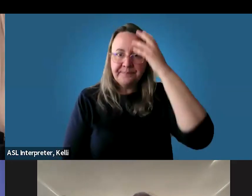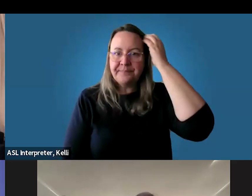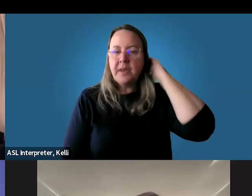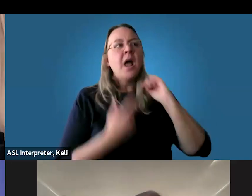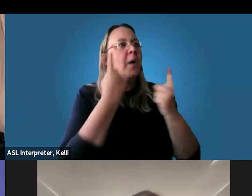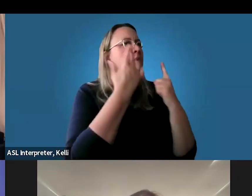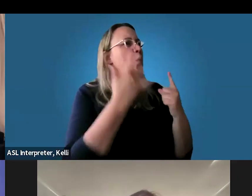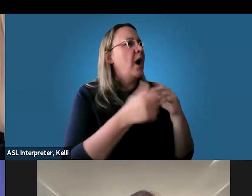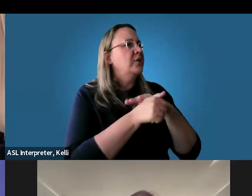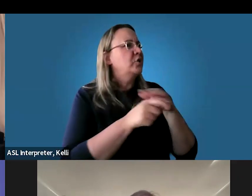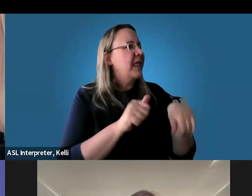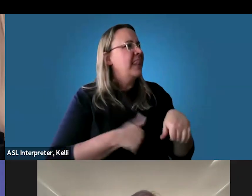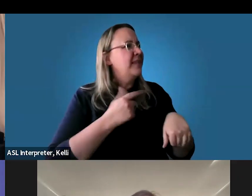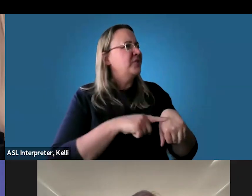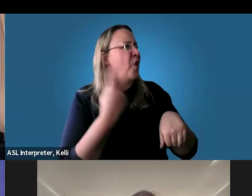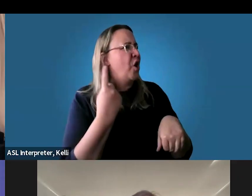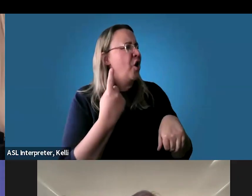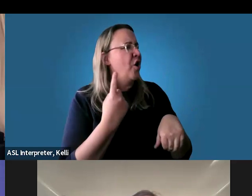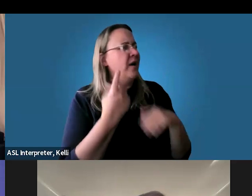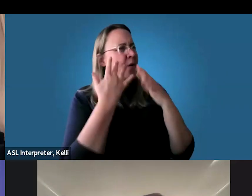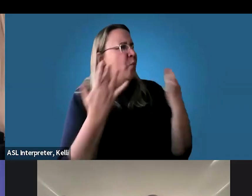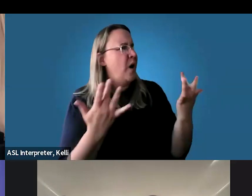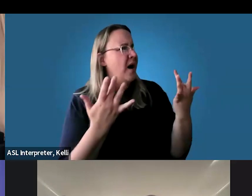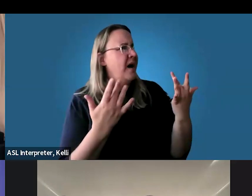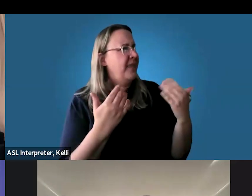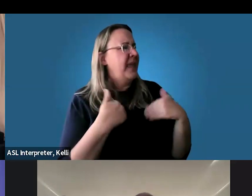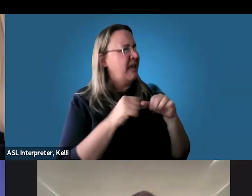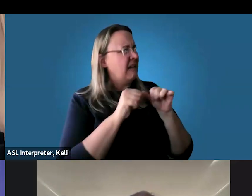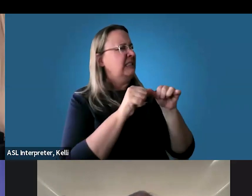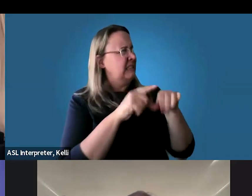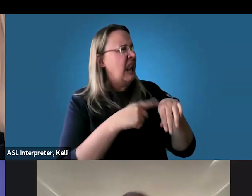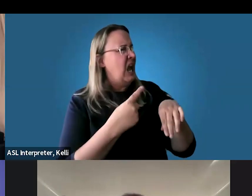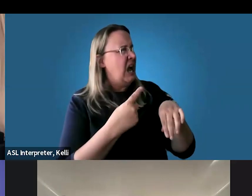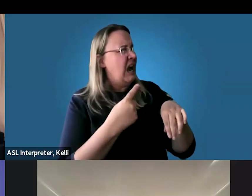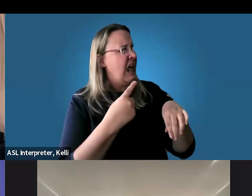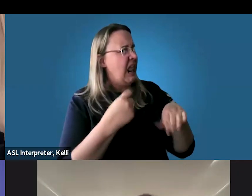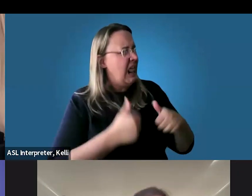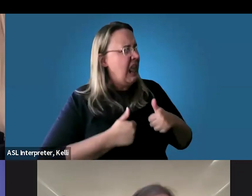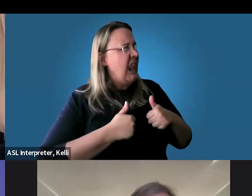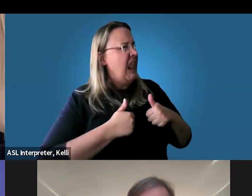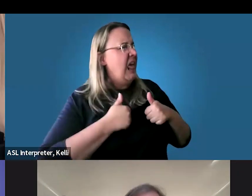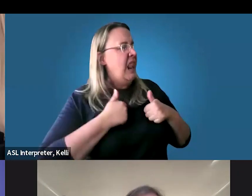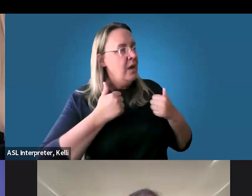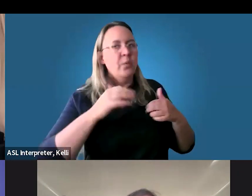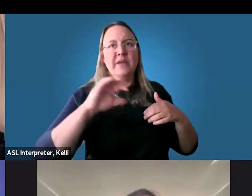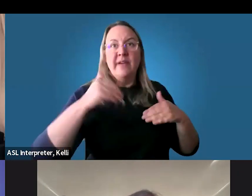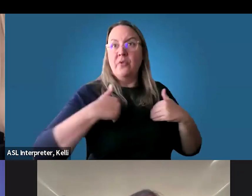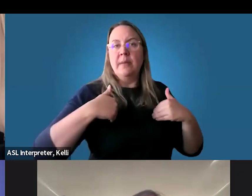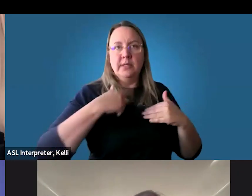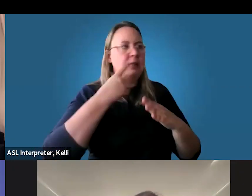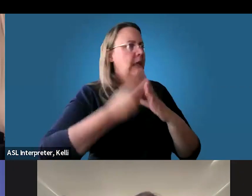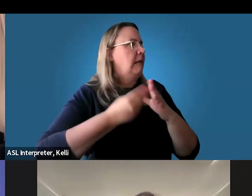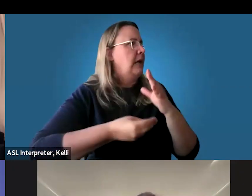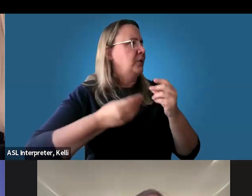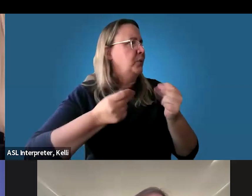I wonder why turtles live so long. Like, what is it that why they have longevity when so many animals, thinking of my puppy who's walking around in the background, doesn't have the same kind of